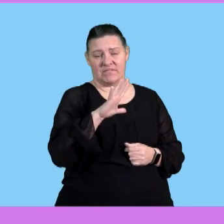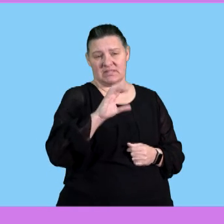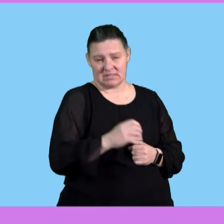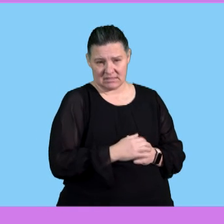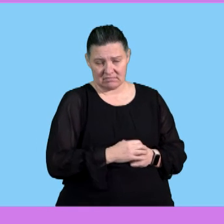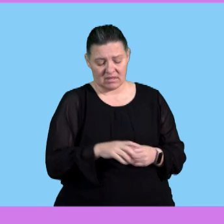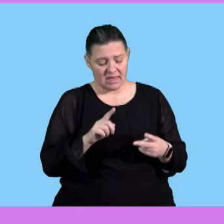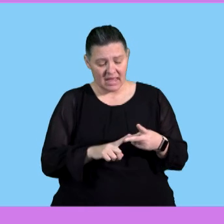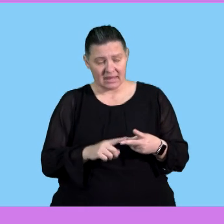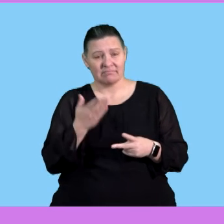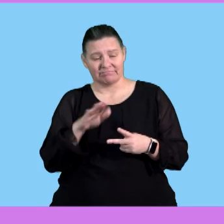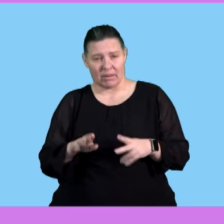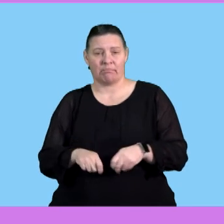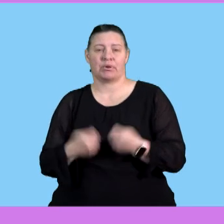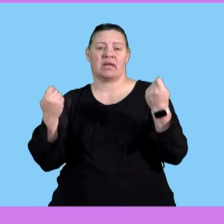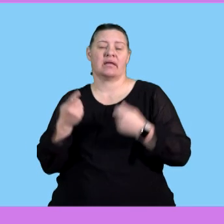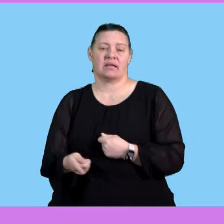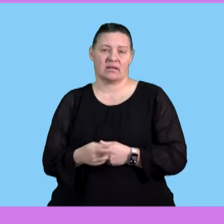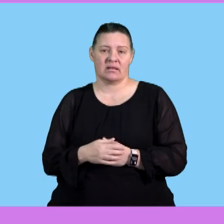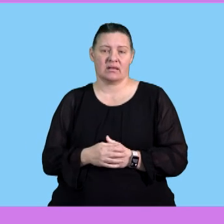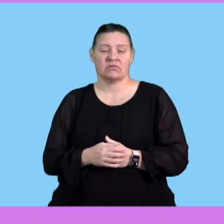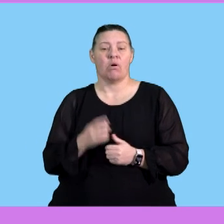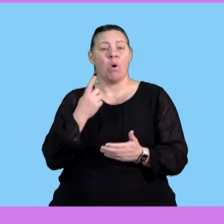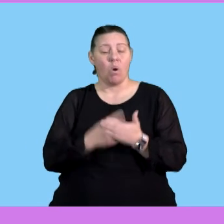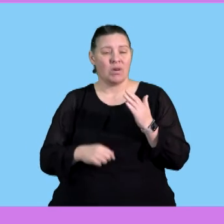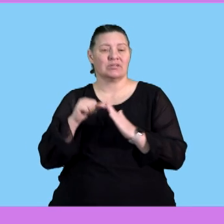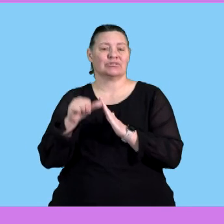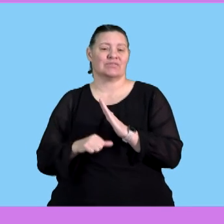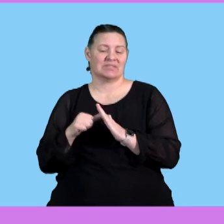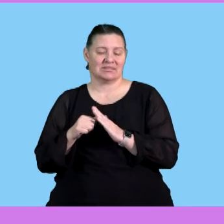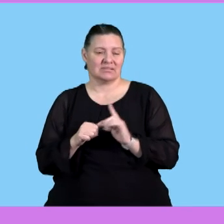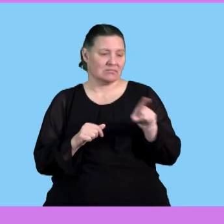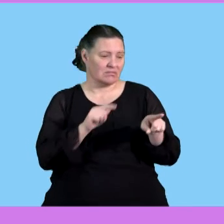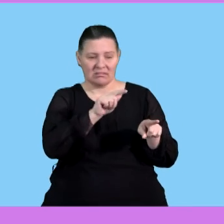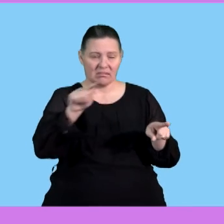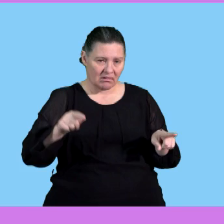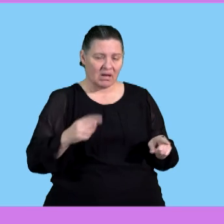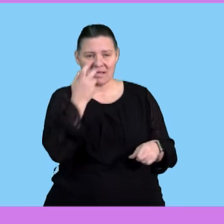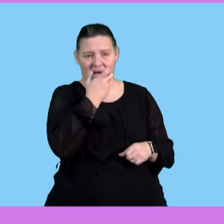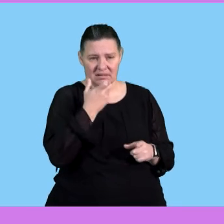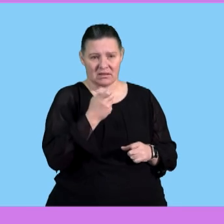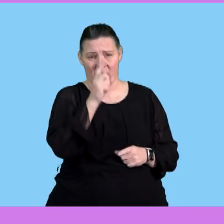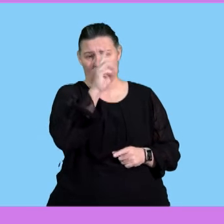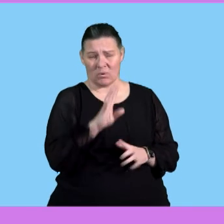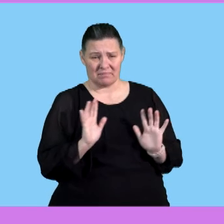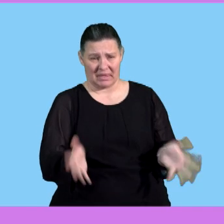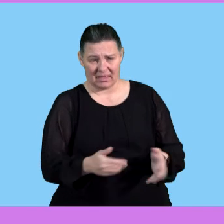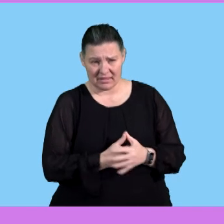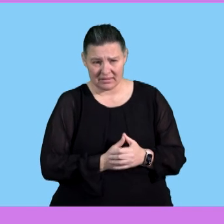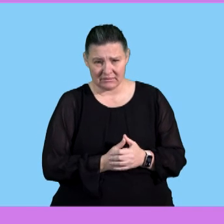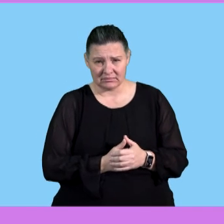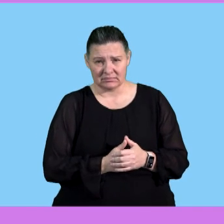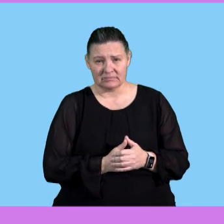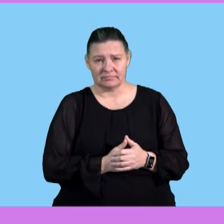450. His pickup truck broke down, and he could only service a quarter of his